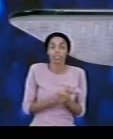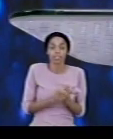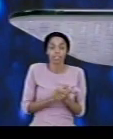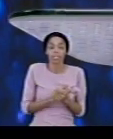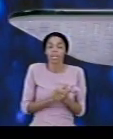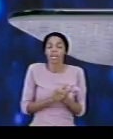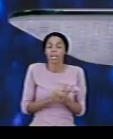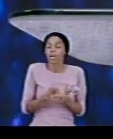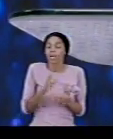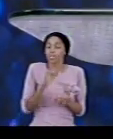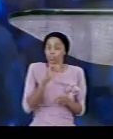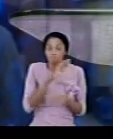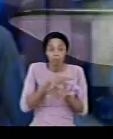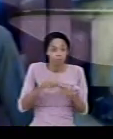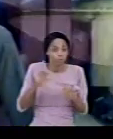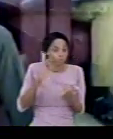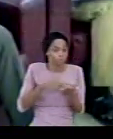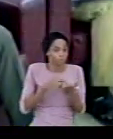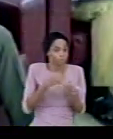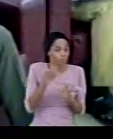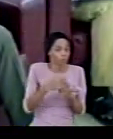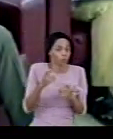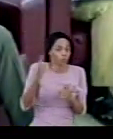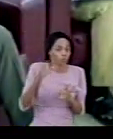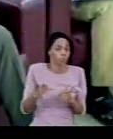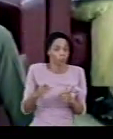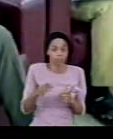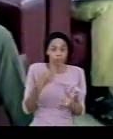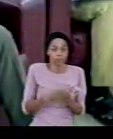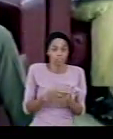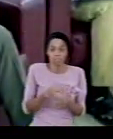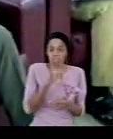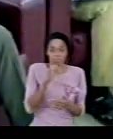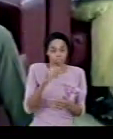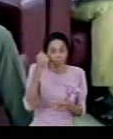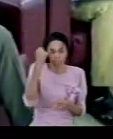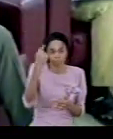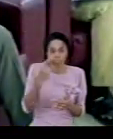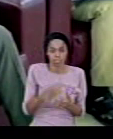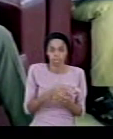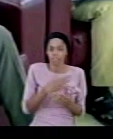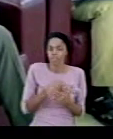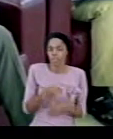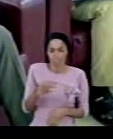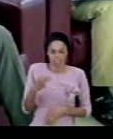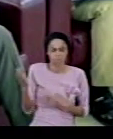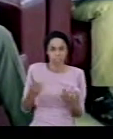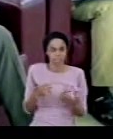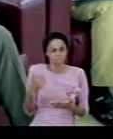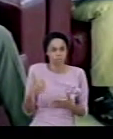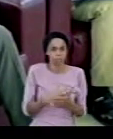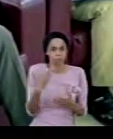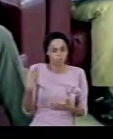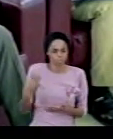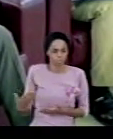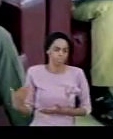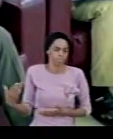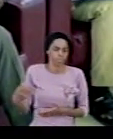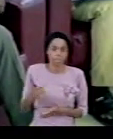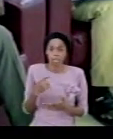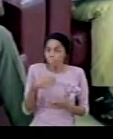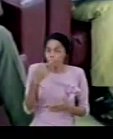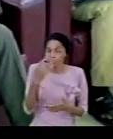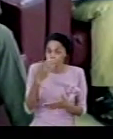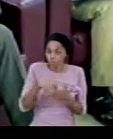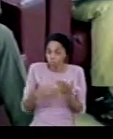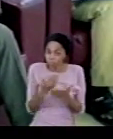misunderstand. They say it's bringing new things into our ears. It says something new, something we never